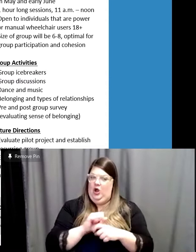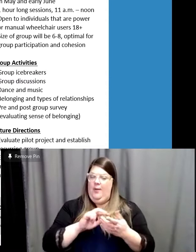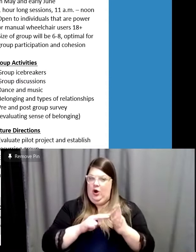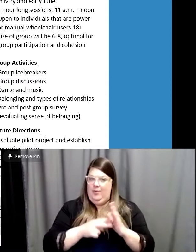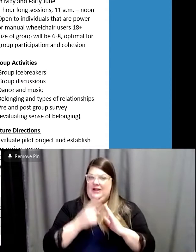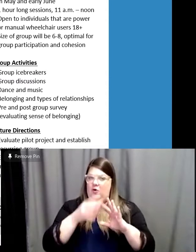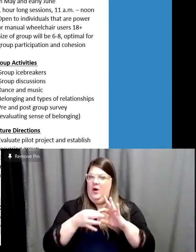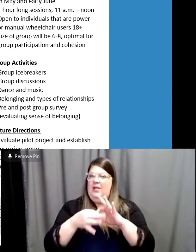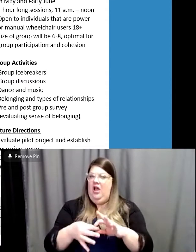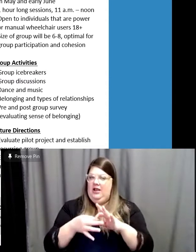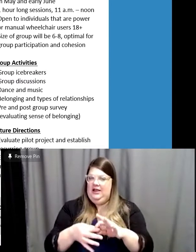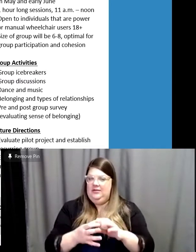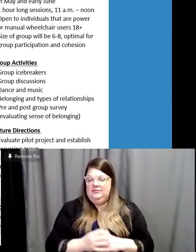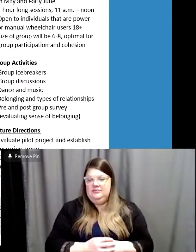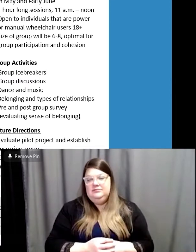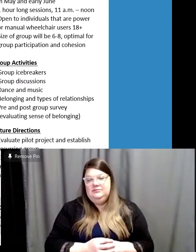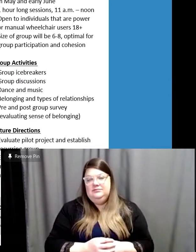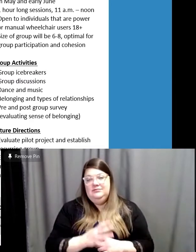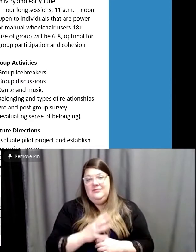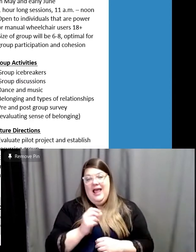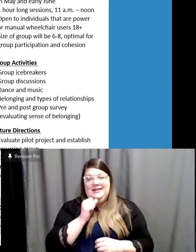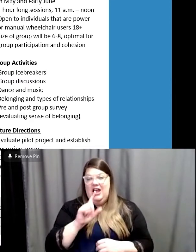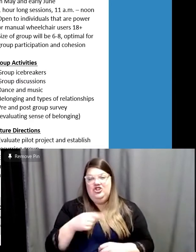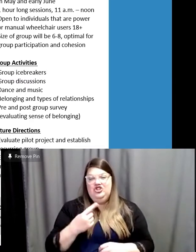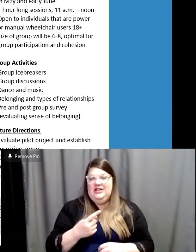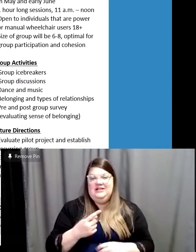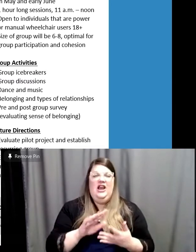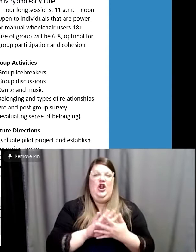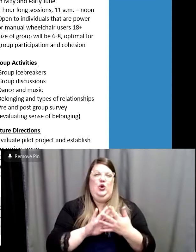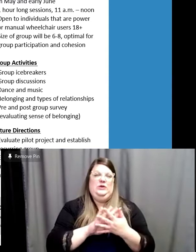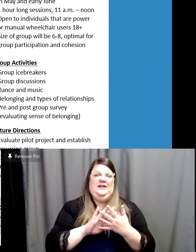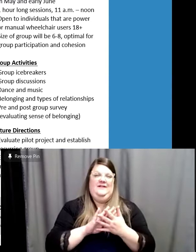belonging. And it's not just an elusive term.